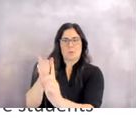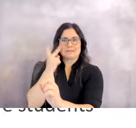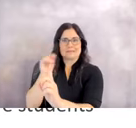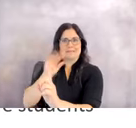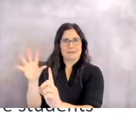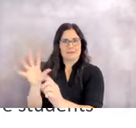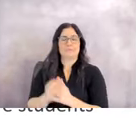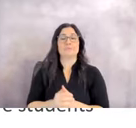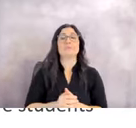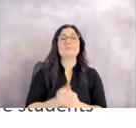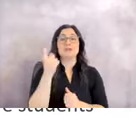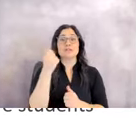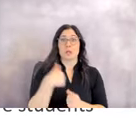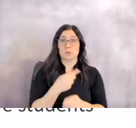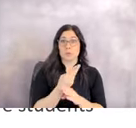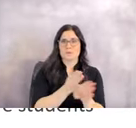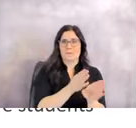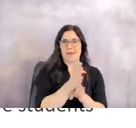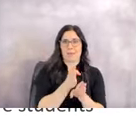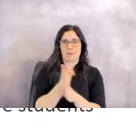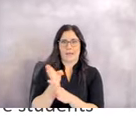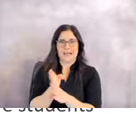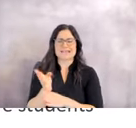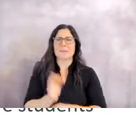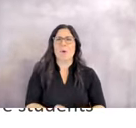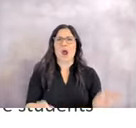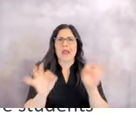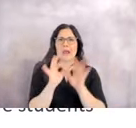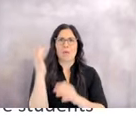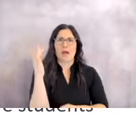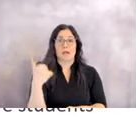of pathways. Because as an instructor,